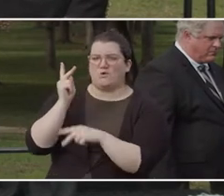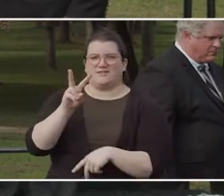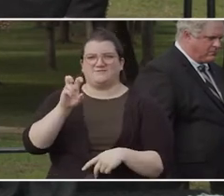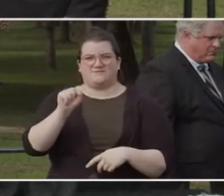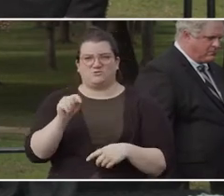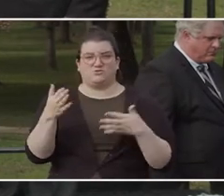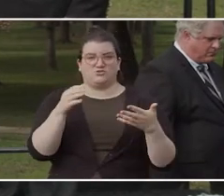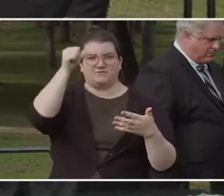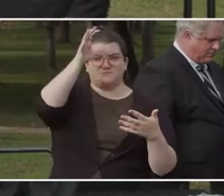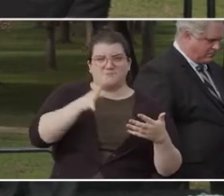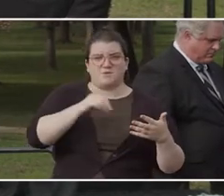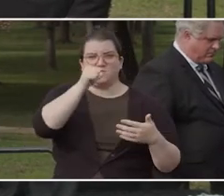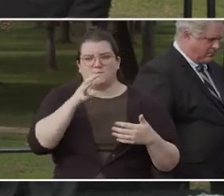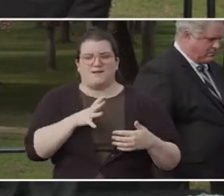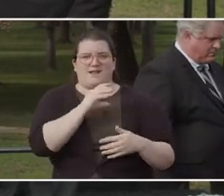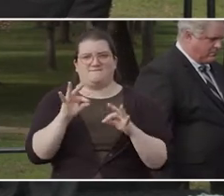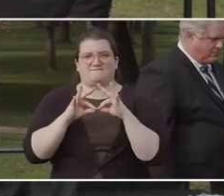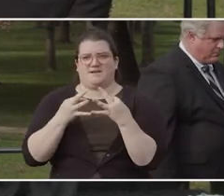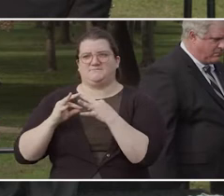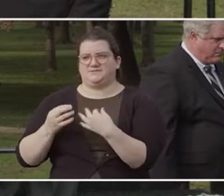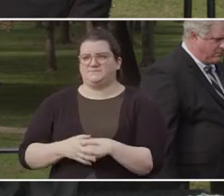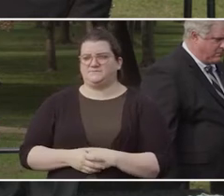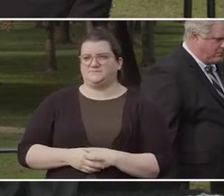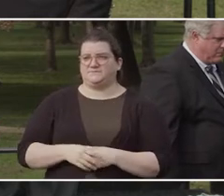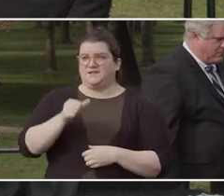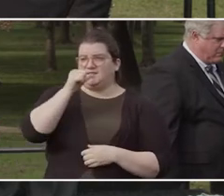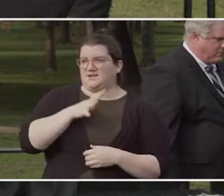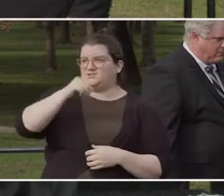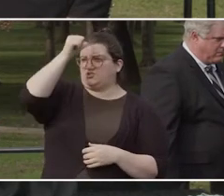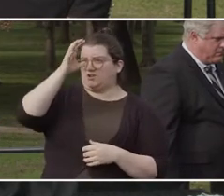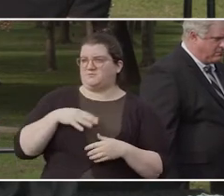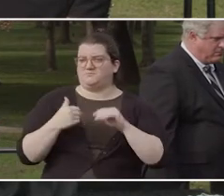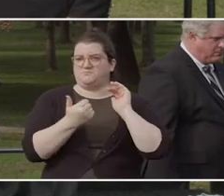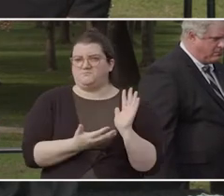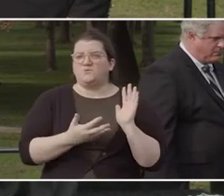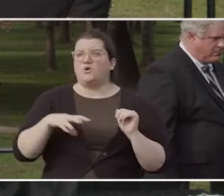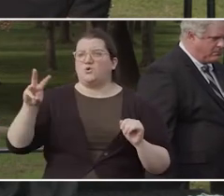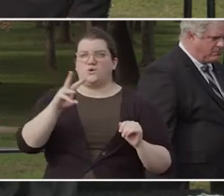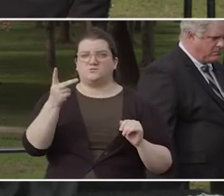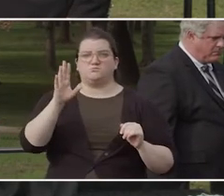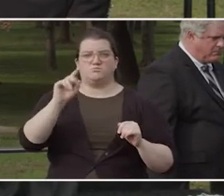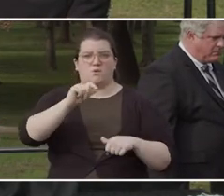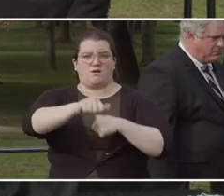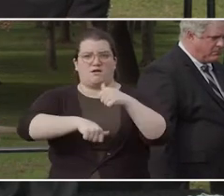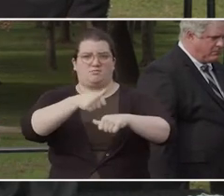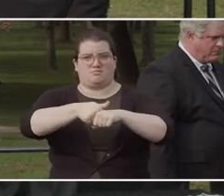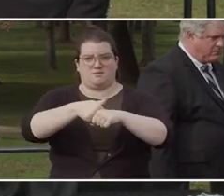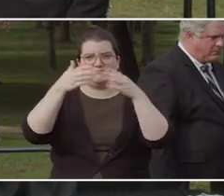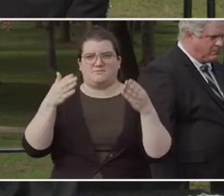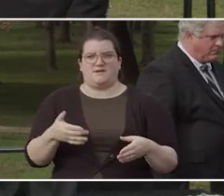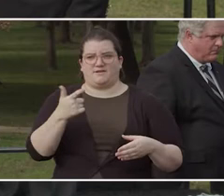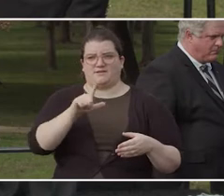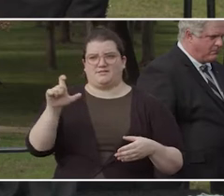women, and their families. Ladies and gentlemen, I present the West Point Alumni Glee Club singing